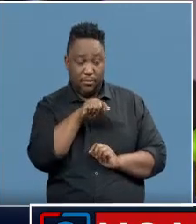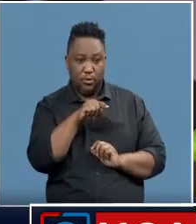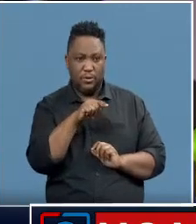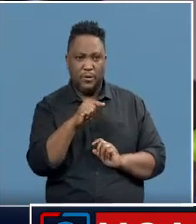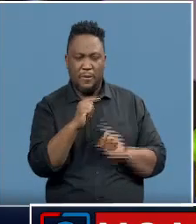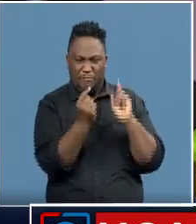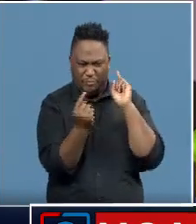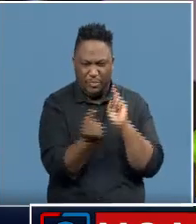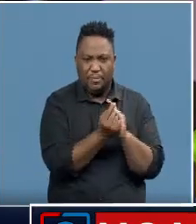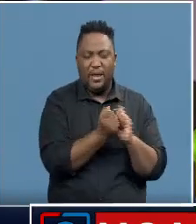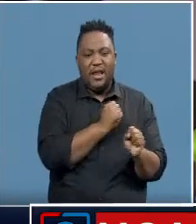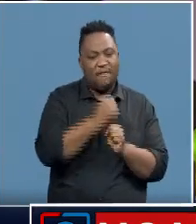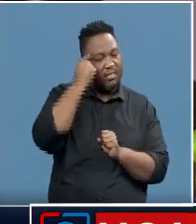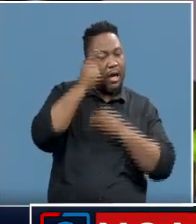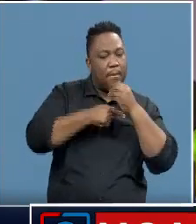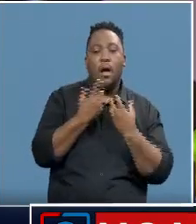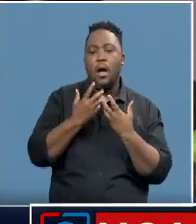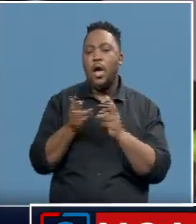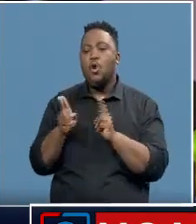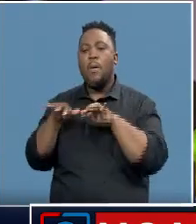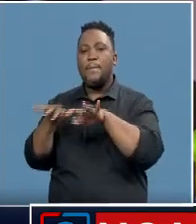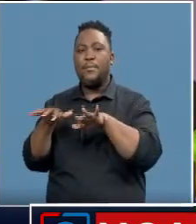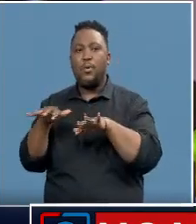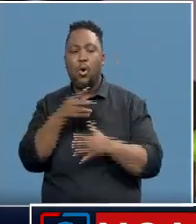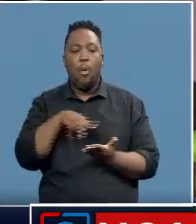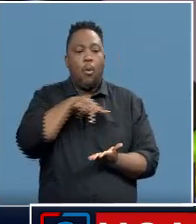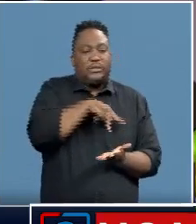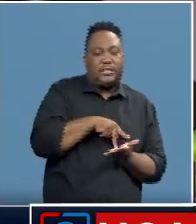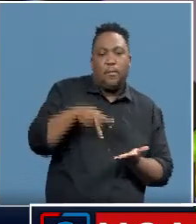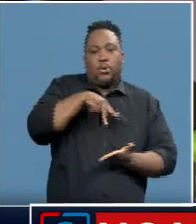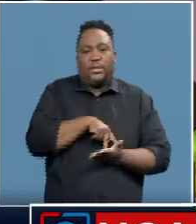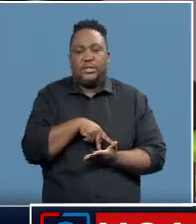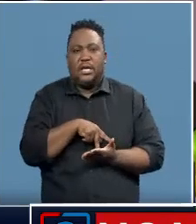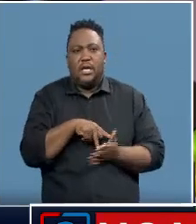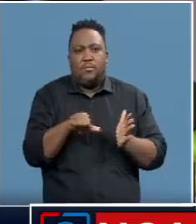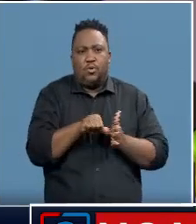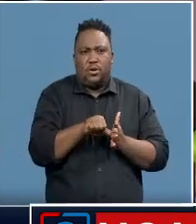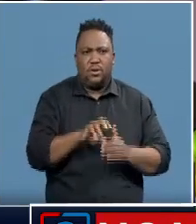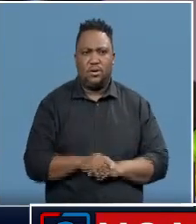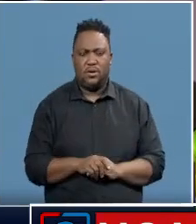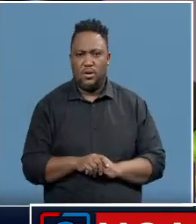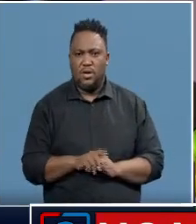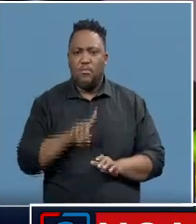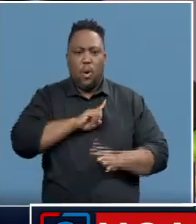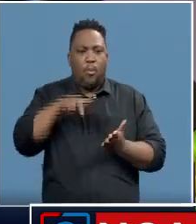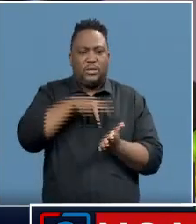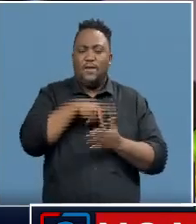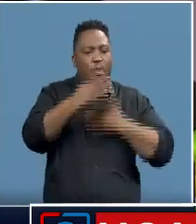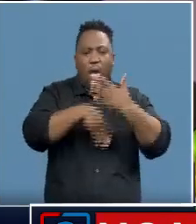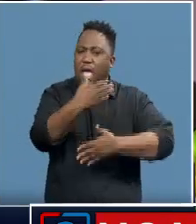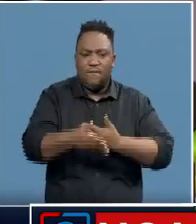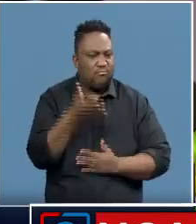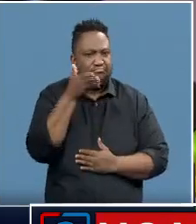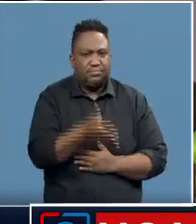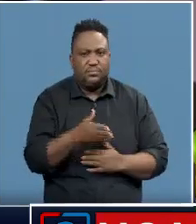think simply about positions, as though that positions are getting out of fashion.